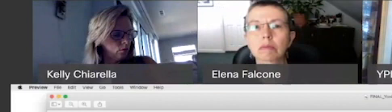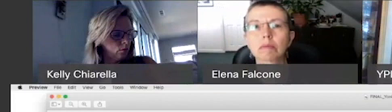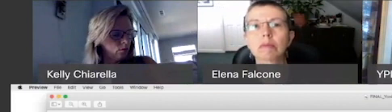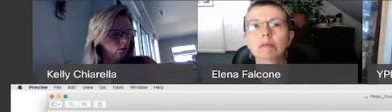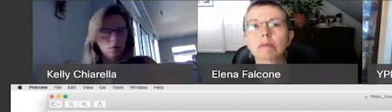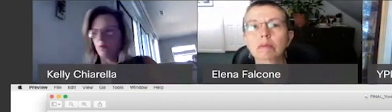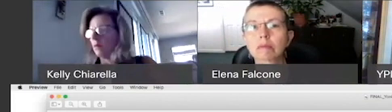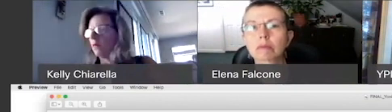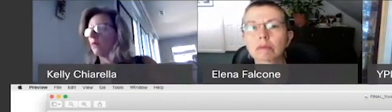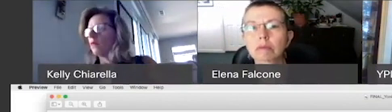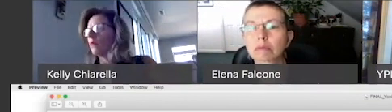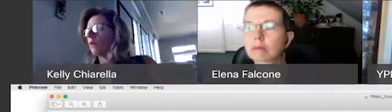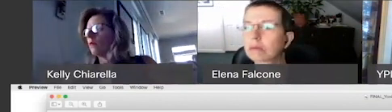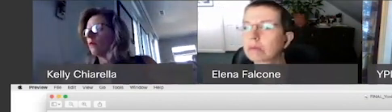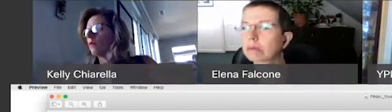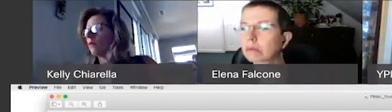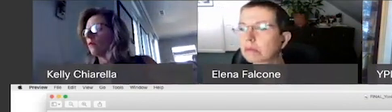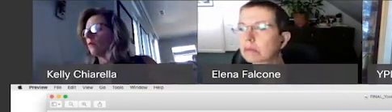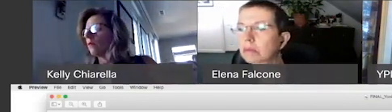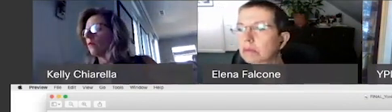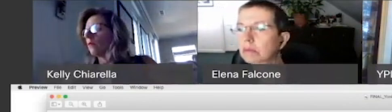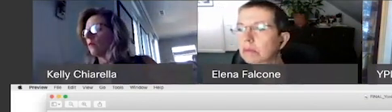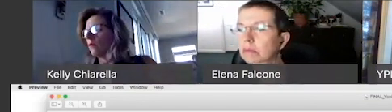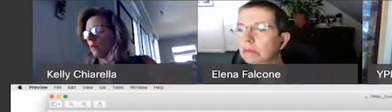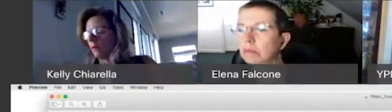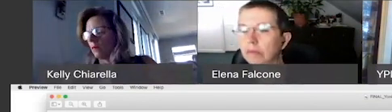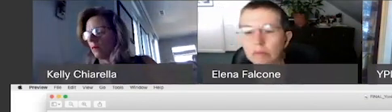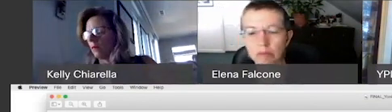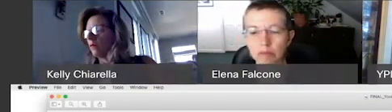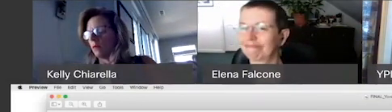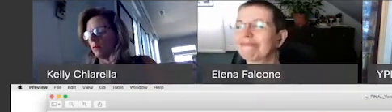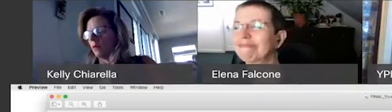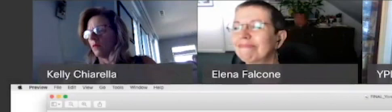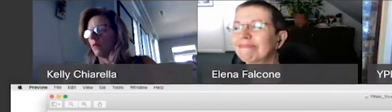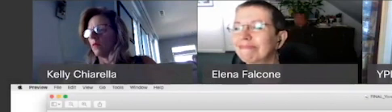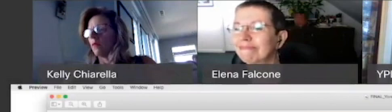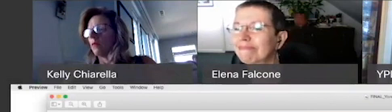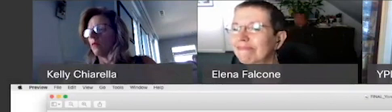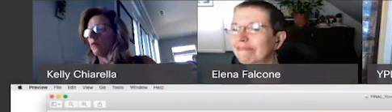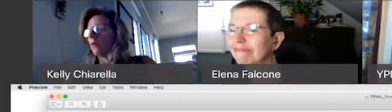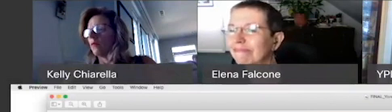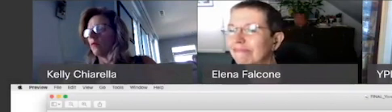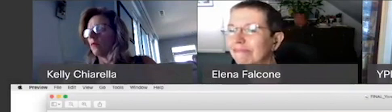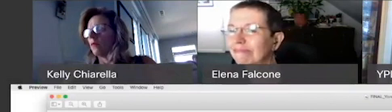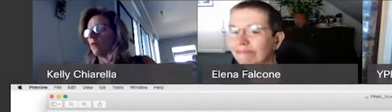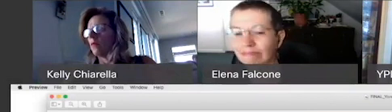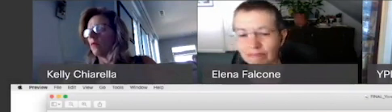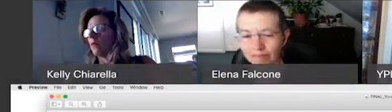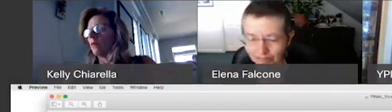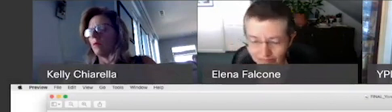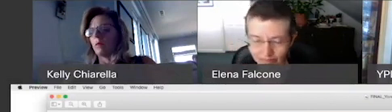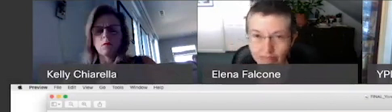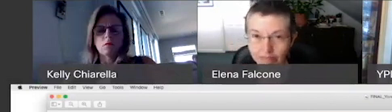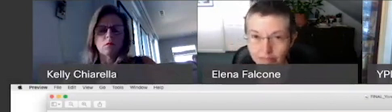out. It's not junk mail, it's legitimate, and so be careful of that. So we're here to help. If you need to contact the